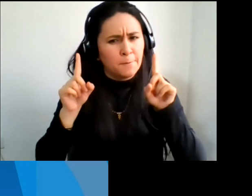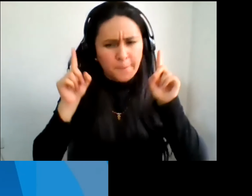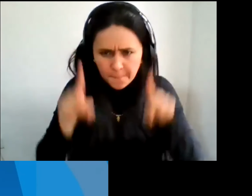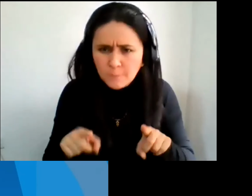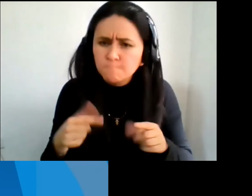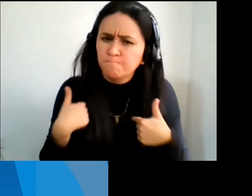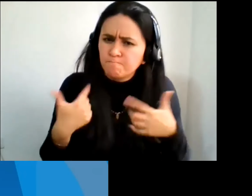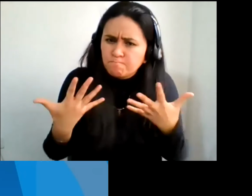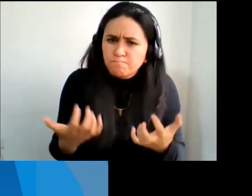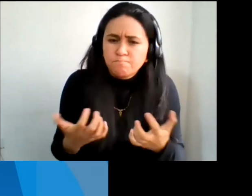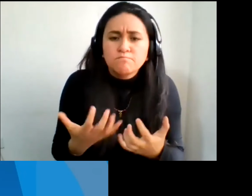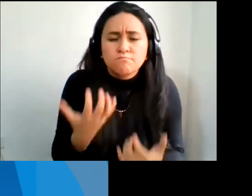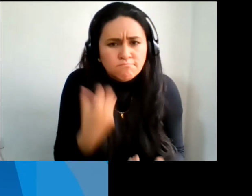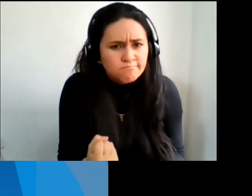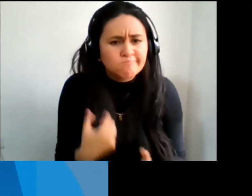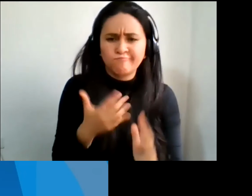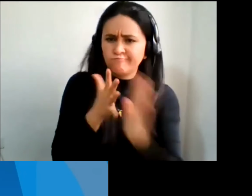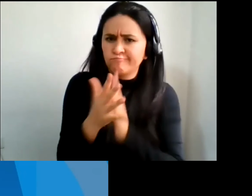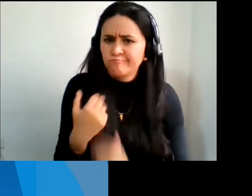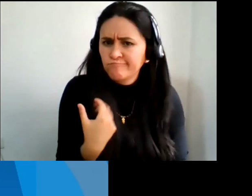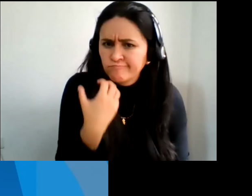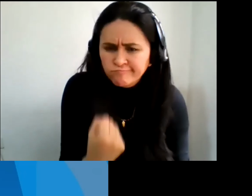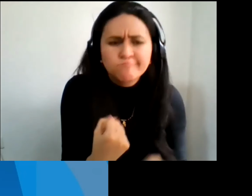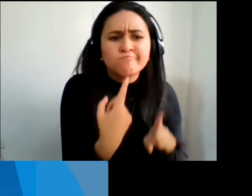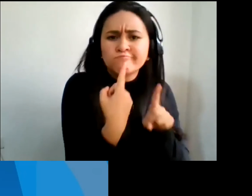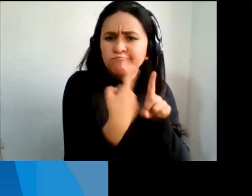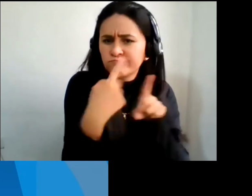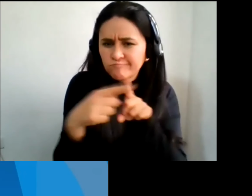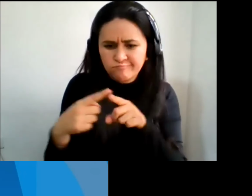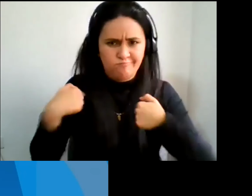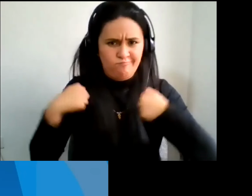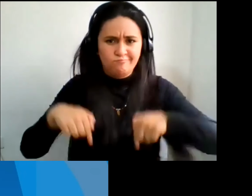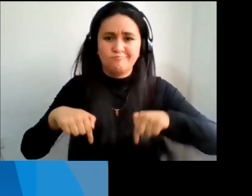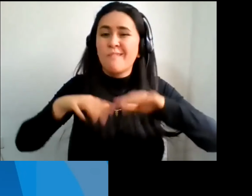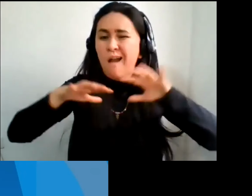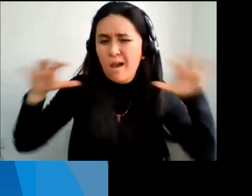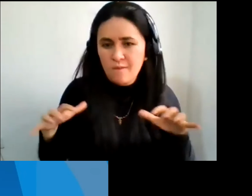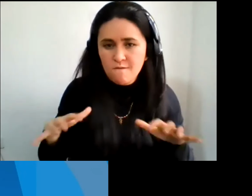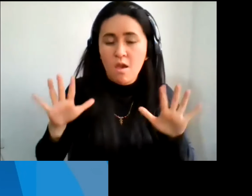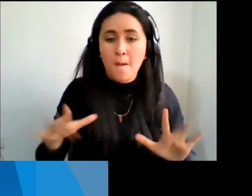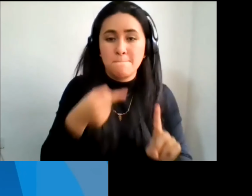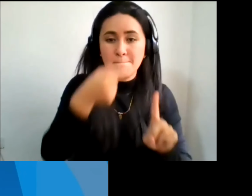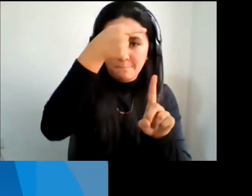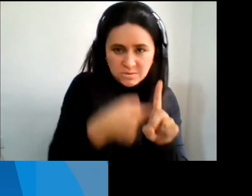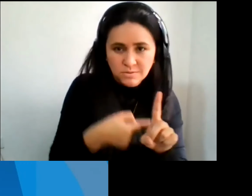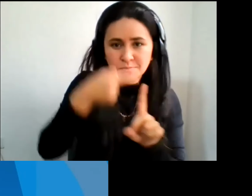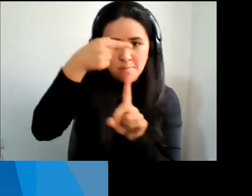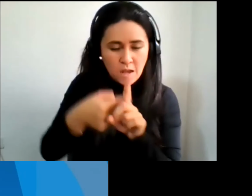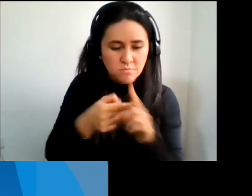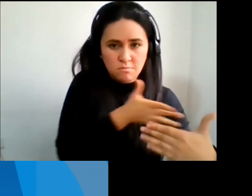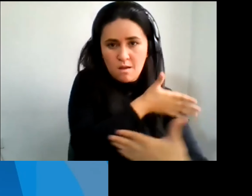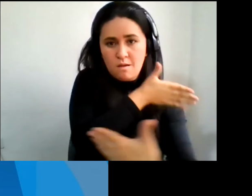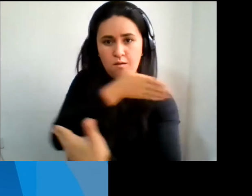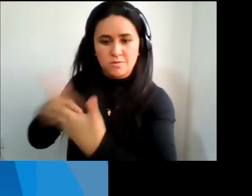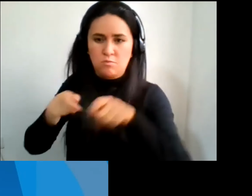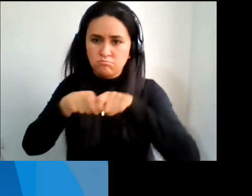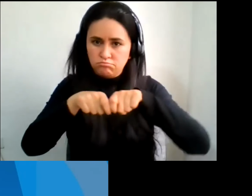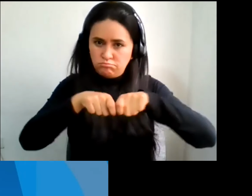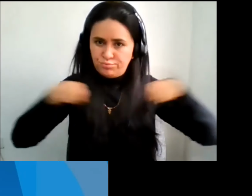functions. And I want to take advantage of this opportunity to tell you that we're going to continue with these activities practically every month from now until the end of the